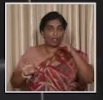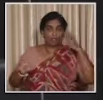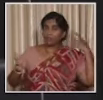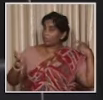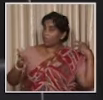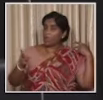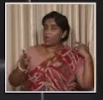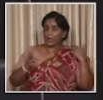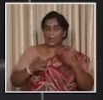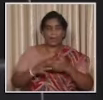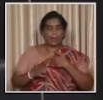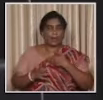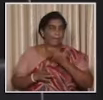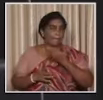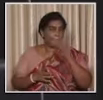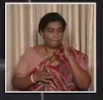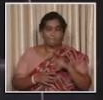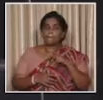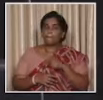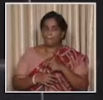tisse apita puluwan kaman labune